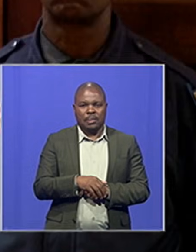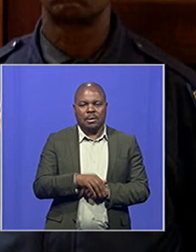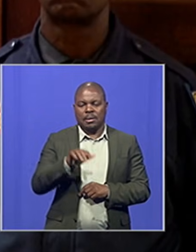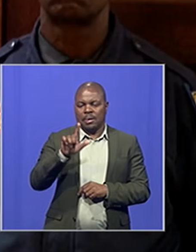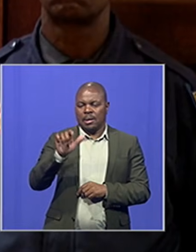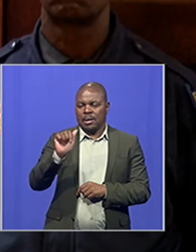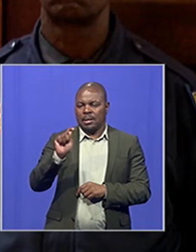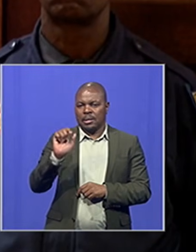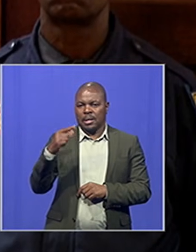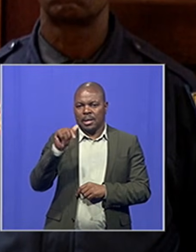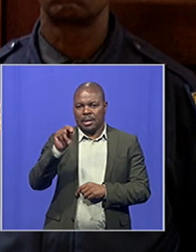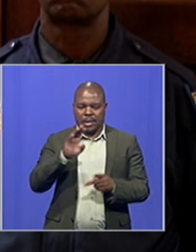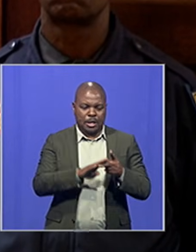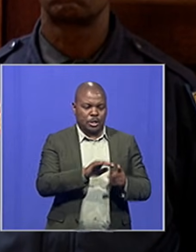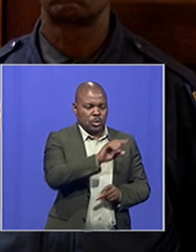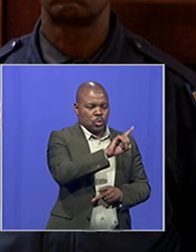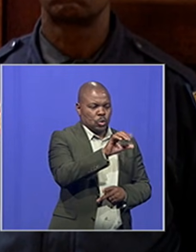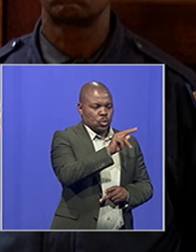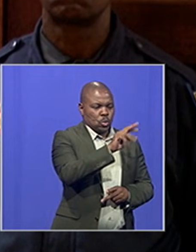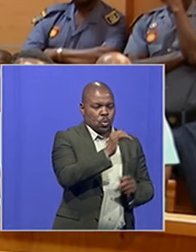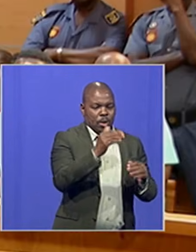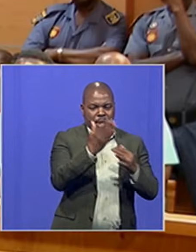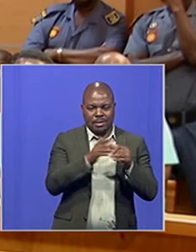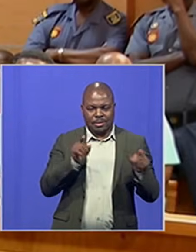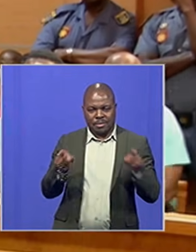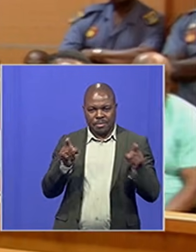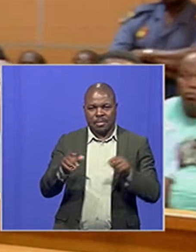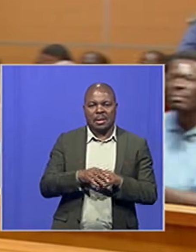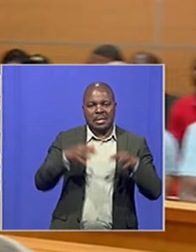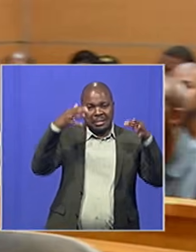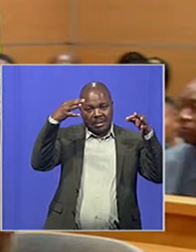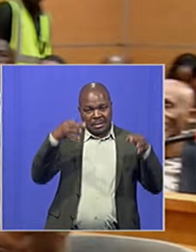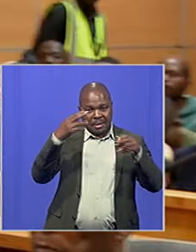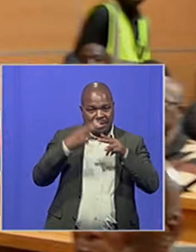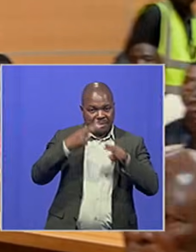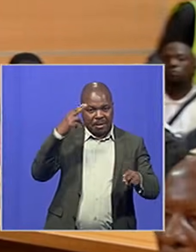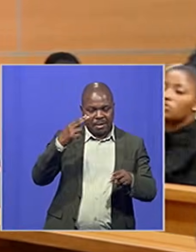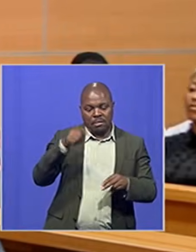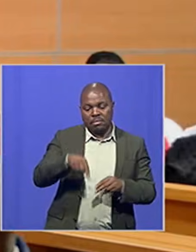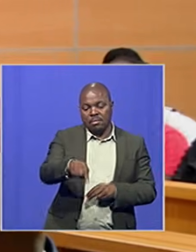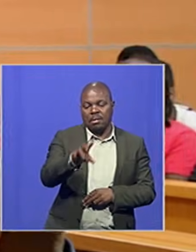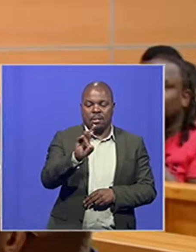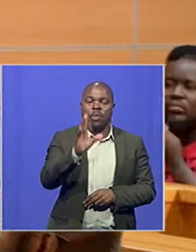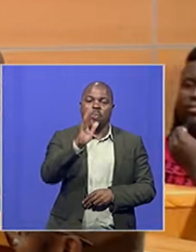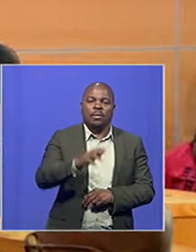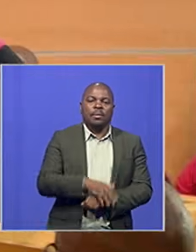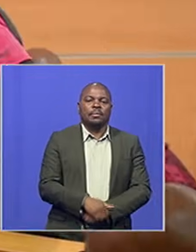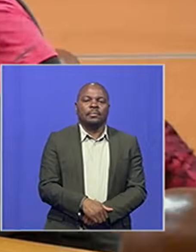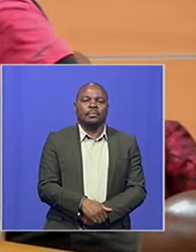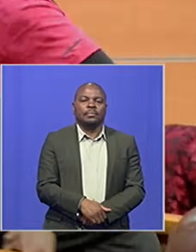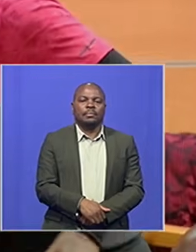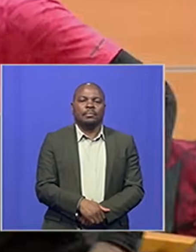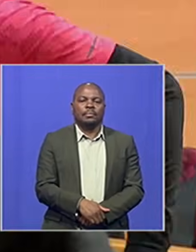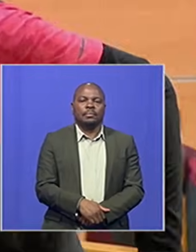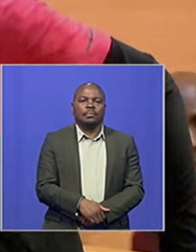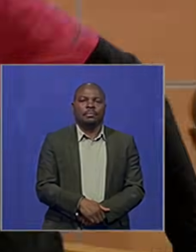the state case. Katlholo malebana le kopo eno ya beile e tla rediwa ka la boraro.